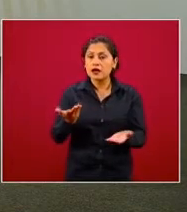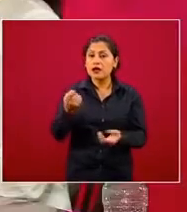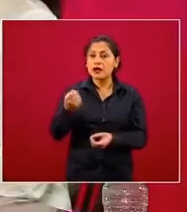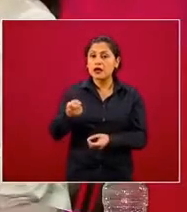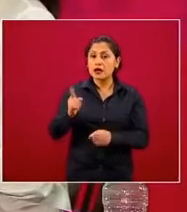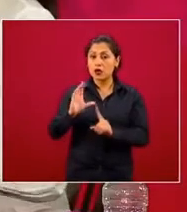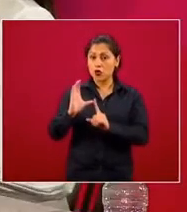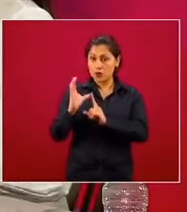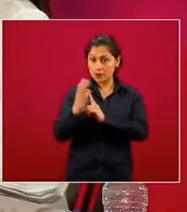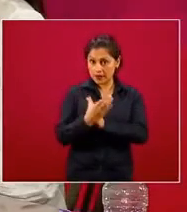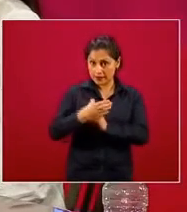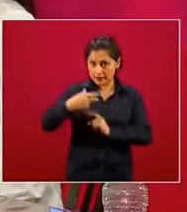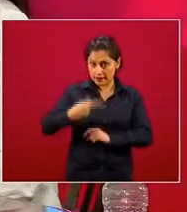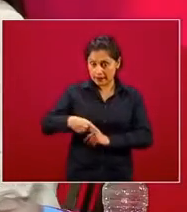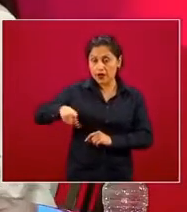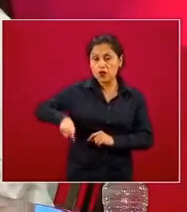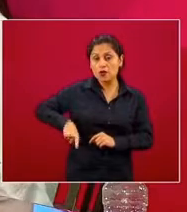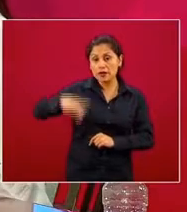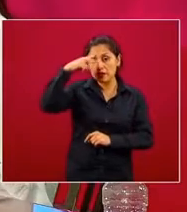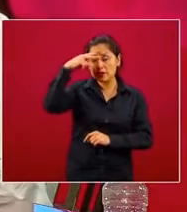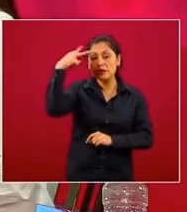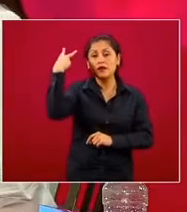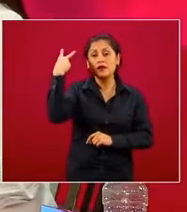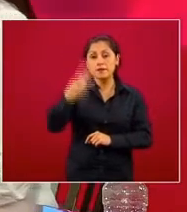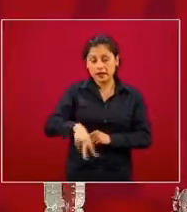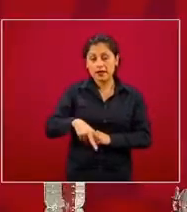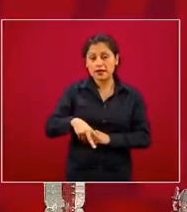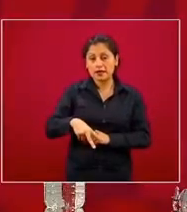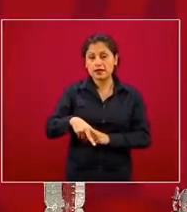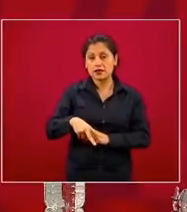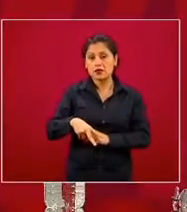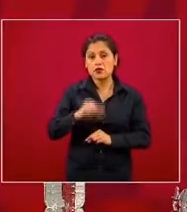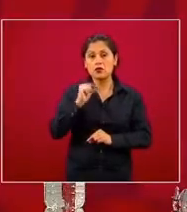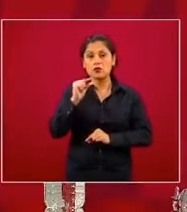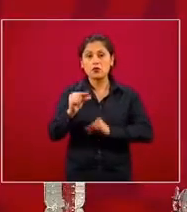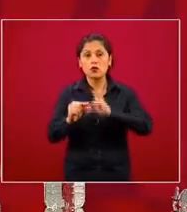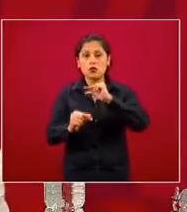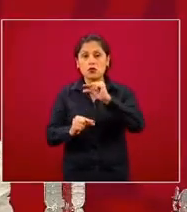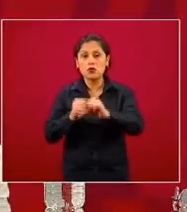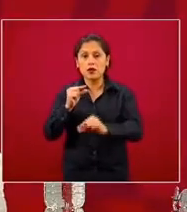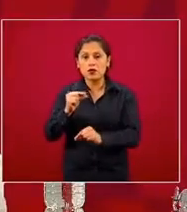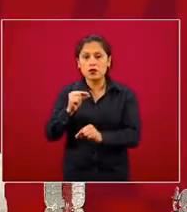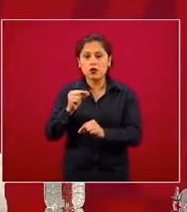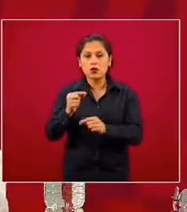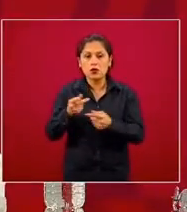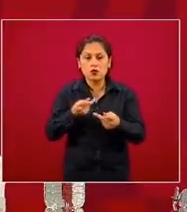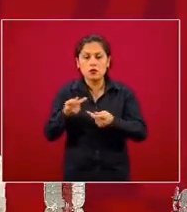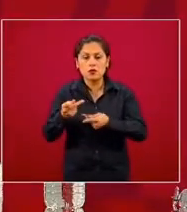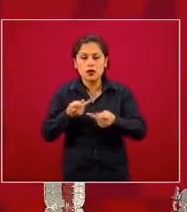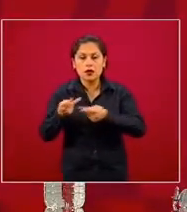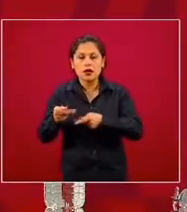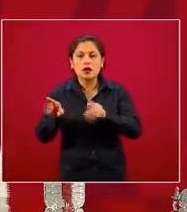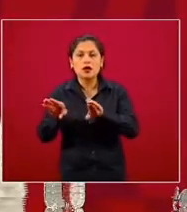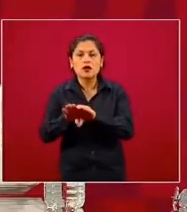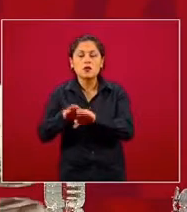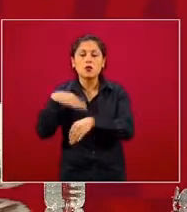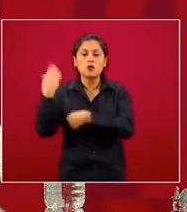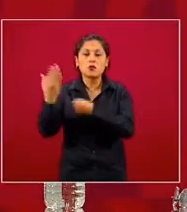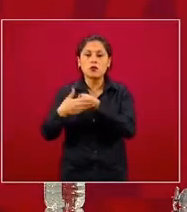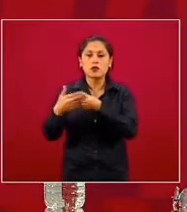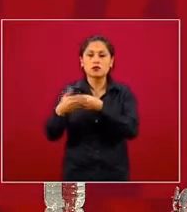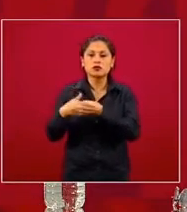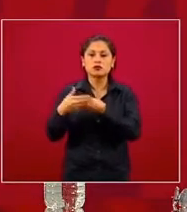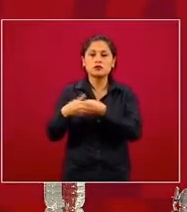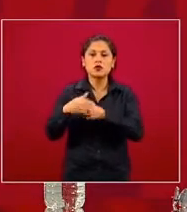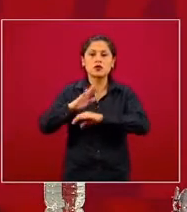comité del gobierno de México que está trabajando on sobre how we can start cómo ir opening the abriendo la economy and the economía different social y las activities in the distintas country. actividades As you're